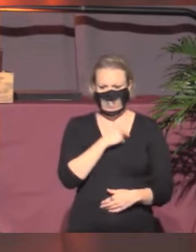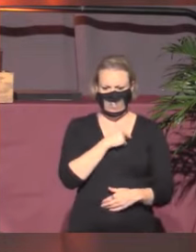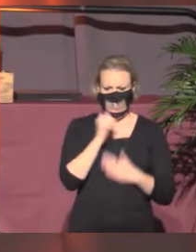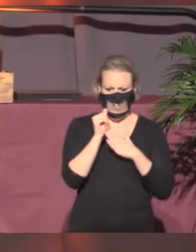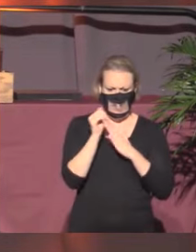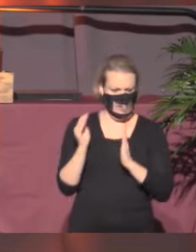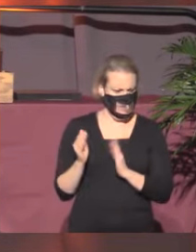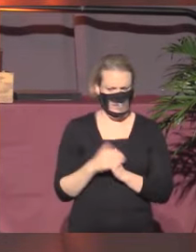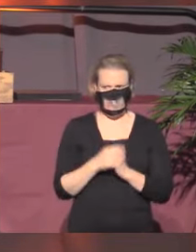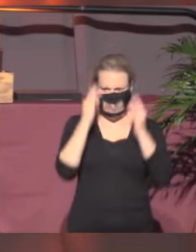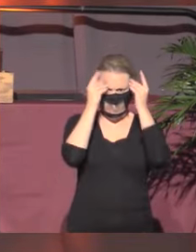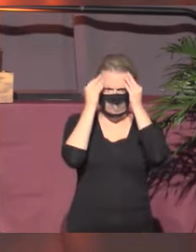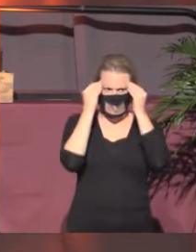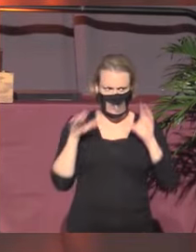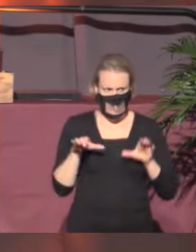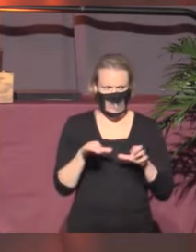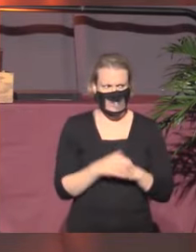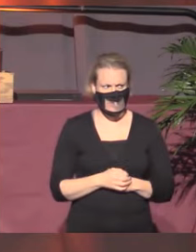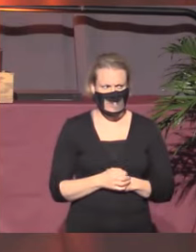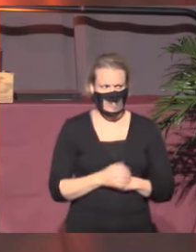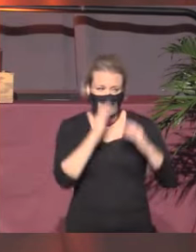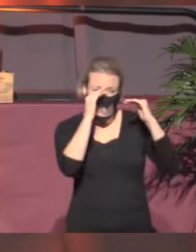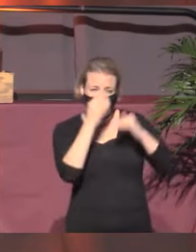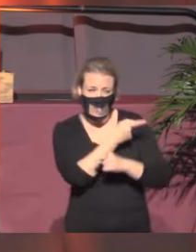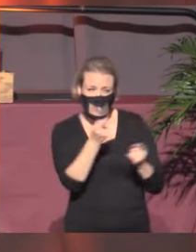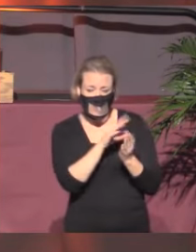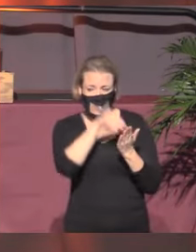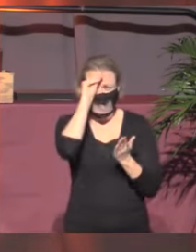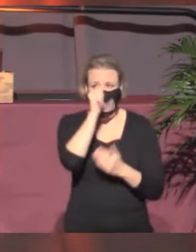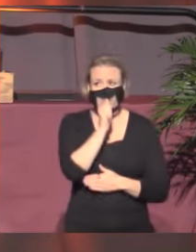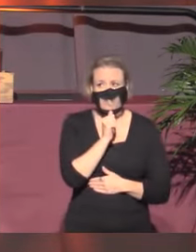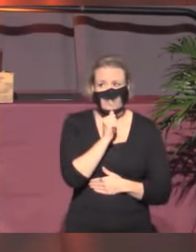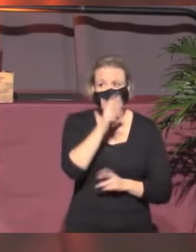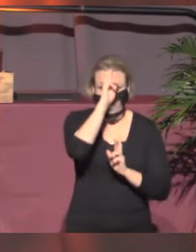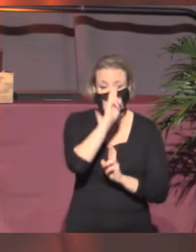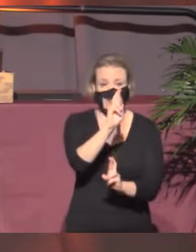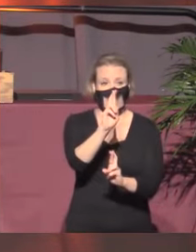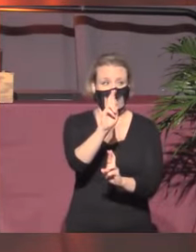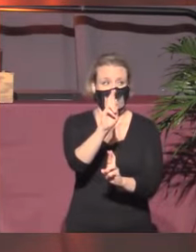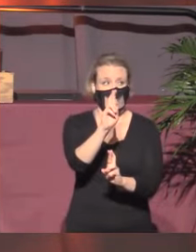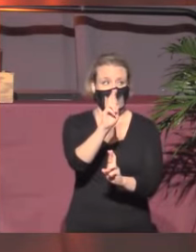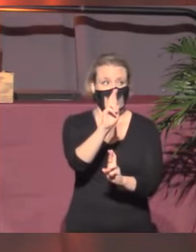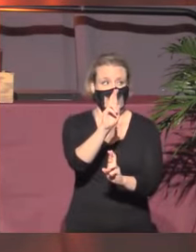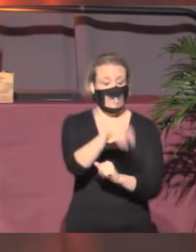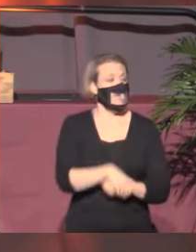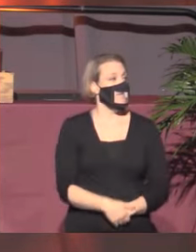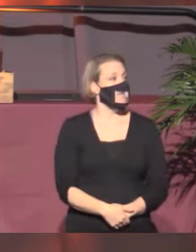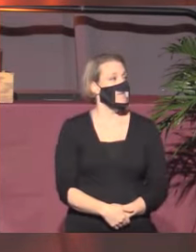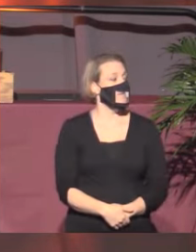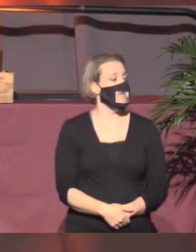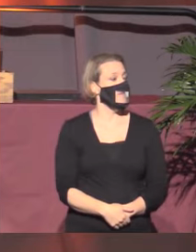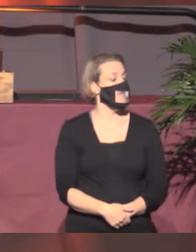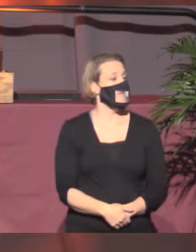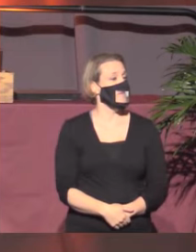doing. But I hope you've learned tolerance. I hope you've learned respect. I hope you've come to appreciate